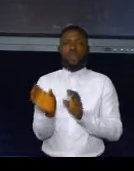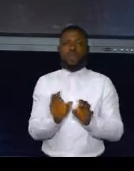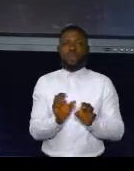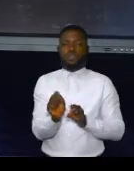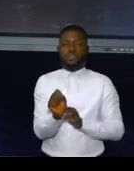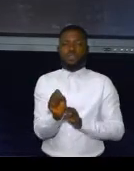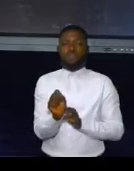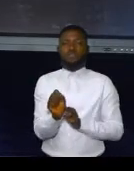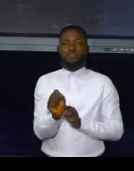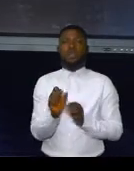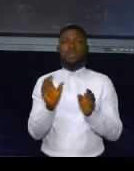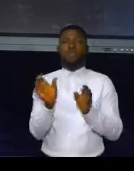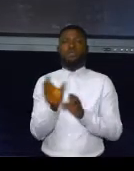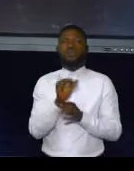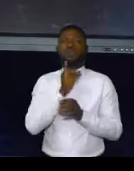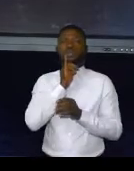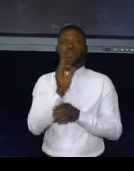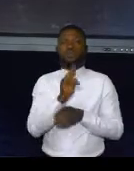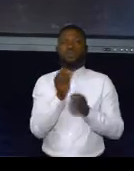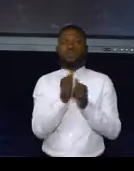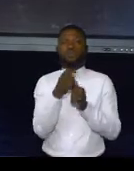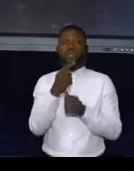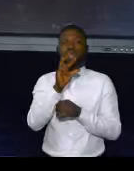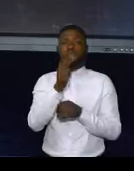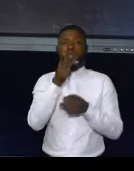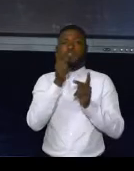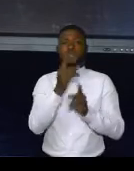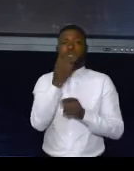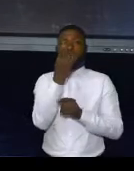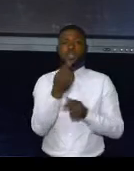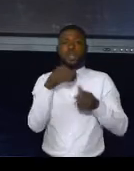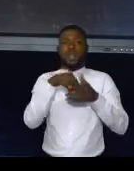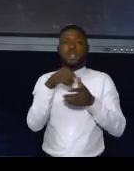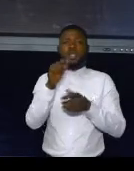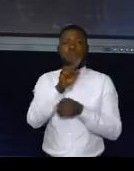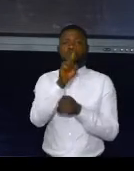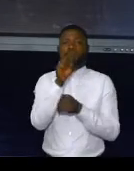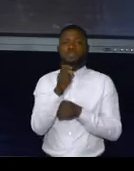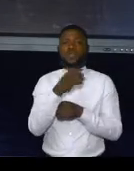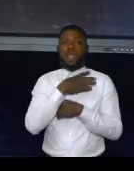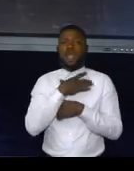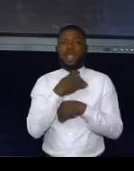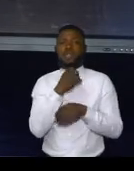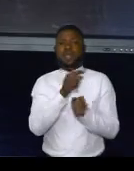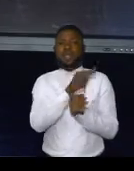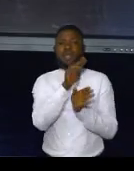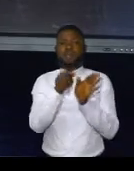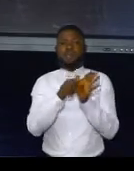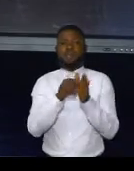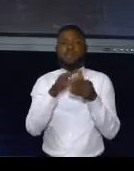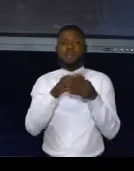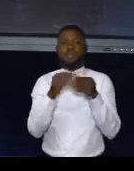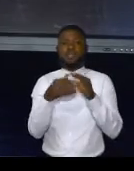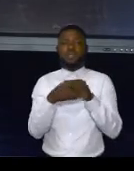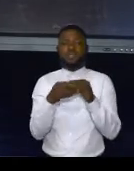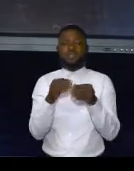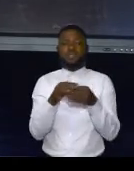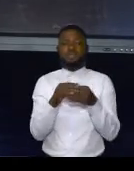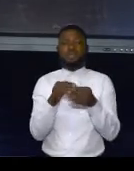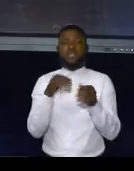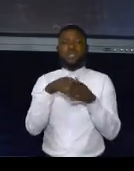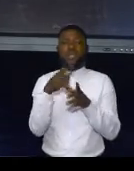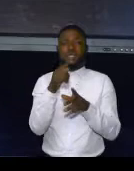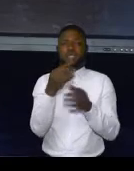D-O-E-S, does. Does is used with the third person singular in questions and negative